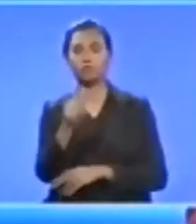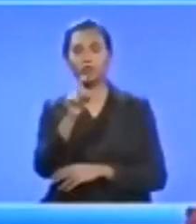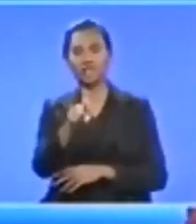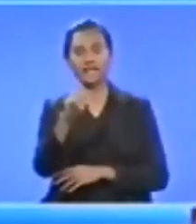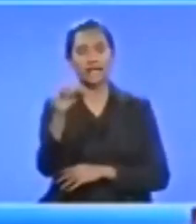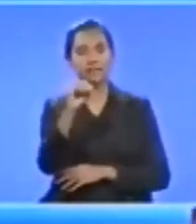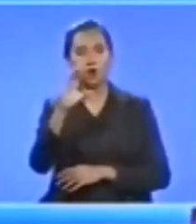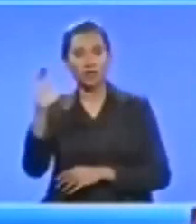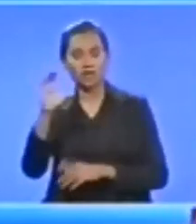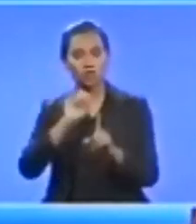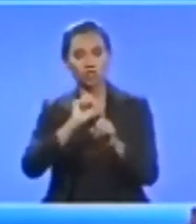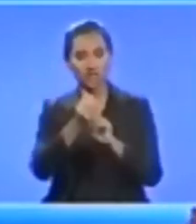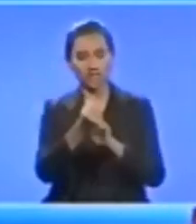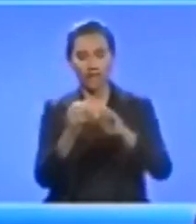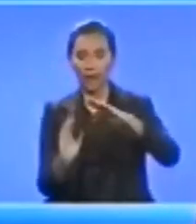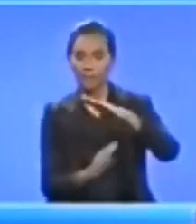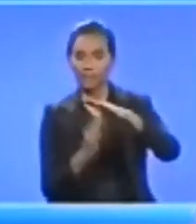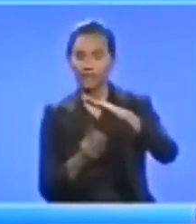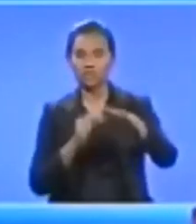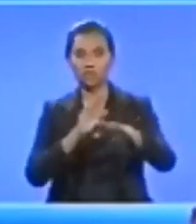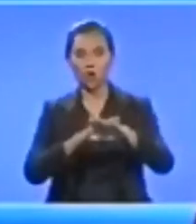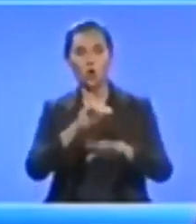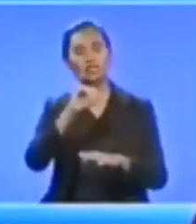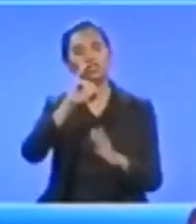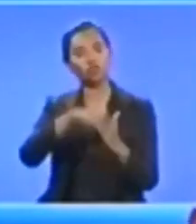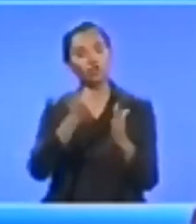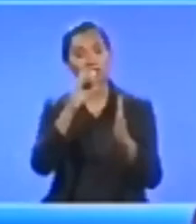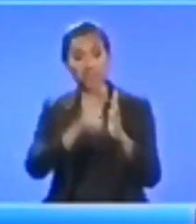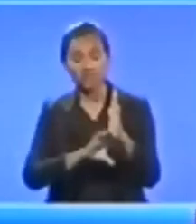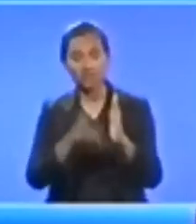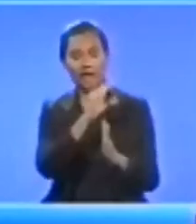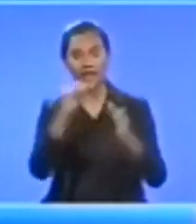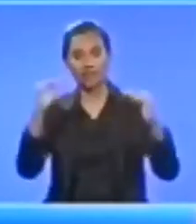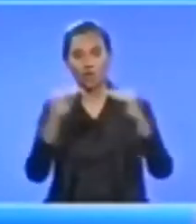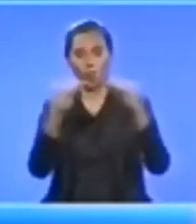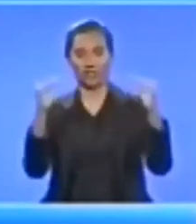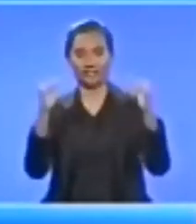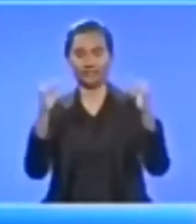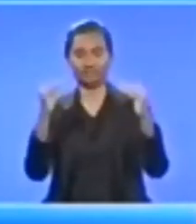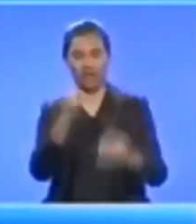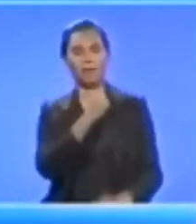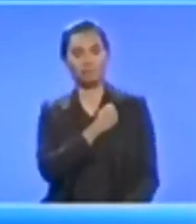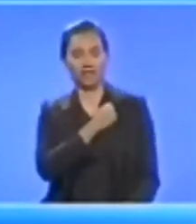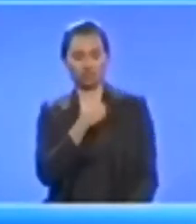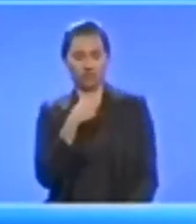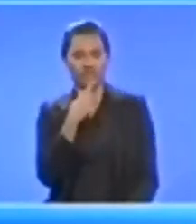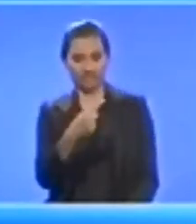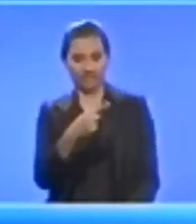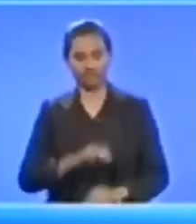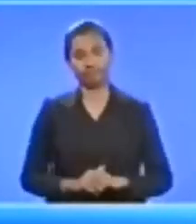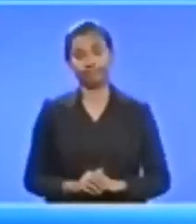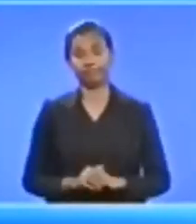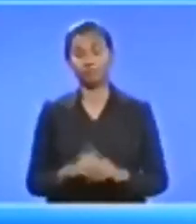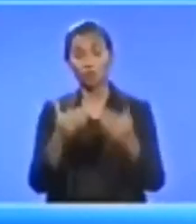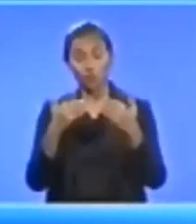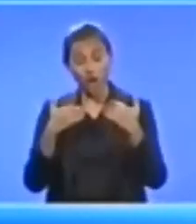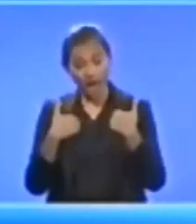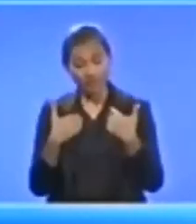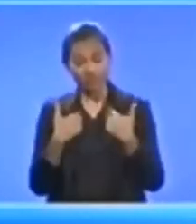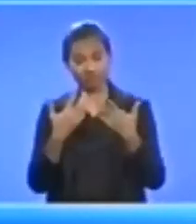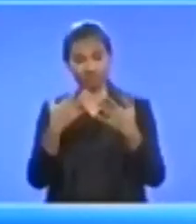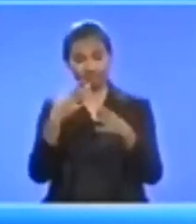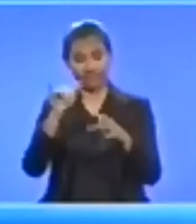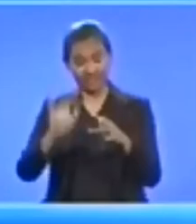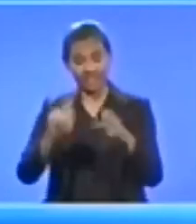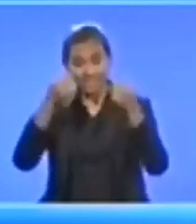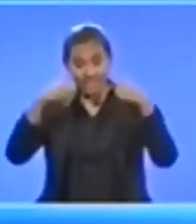justice and equality, as our pledge says. But to better achieve this vision, everyone has